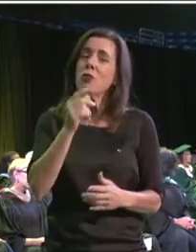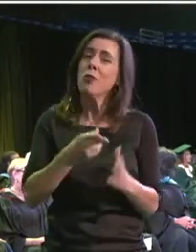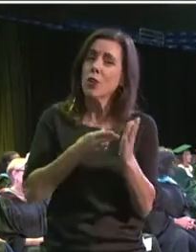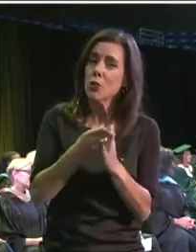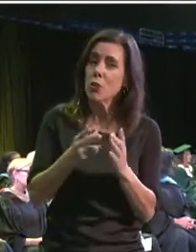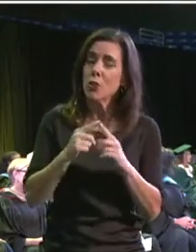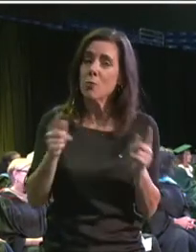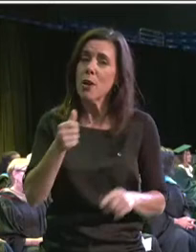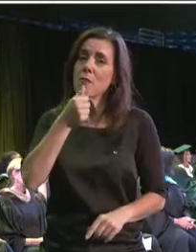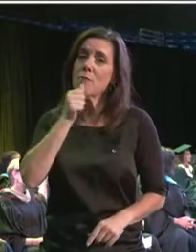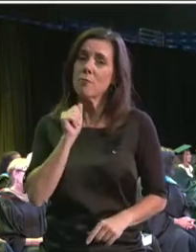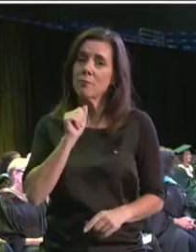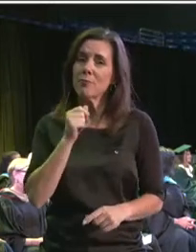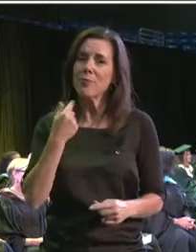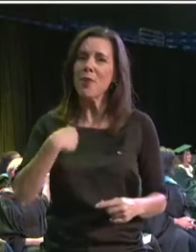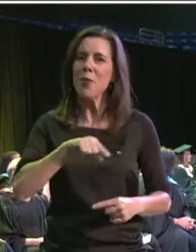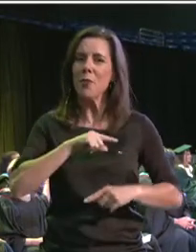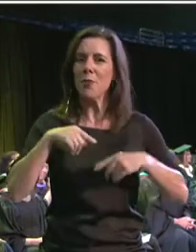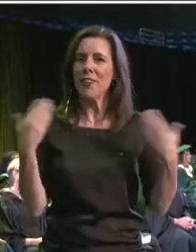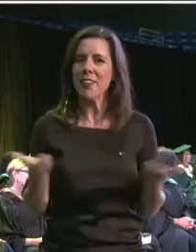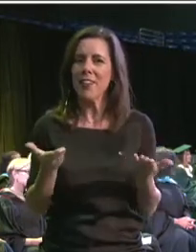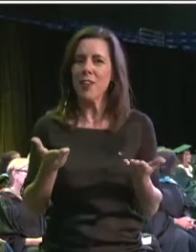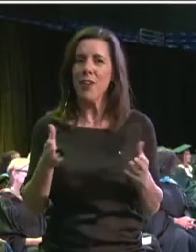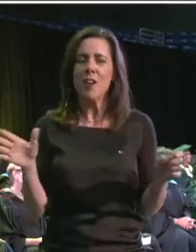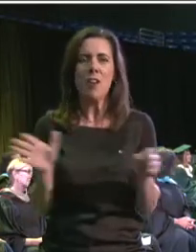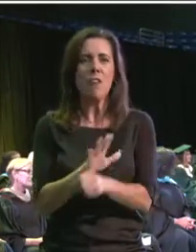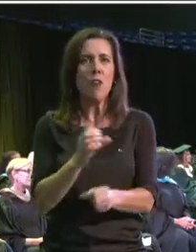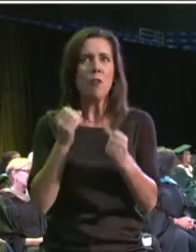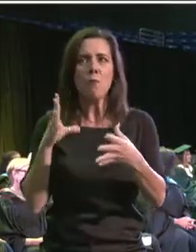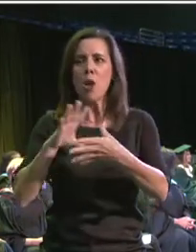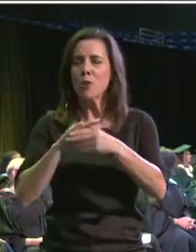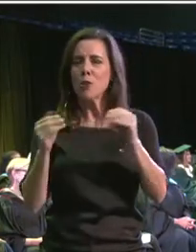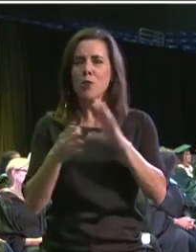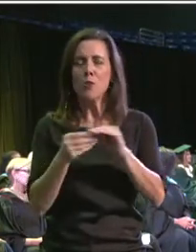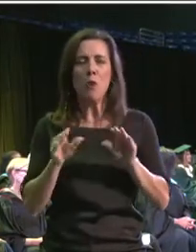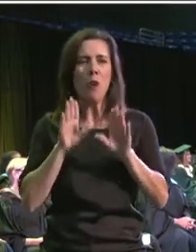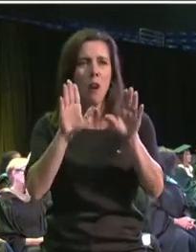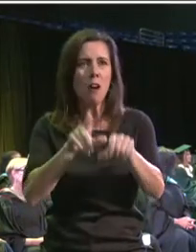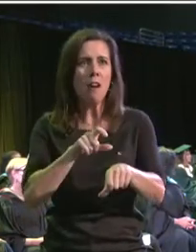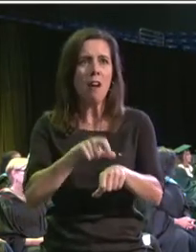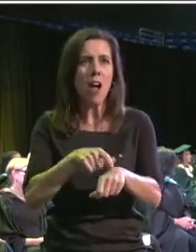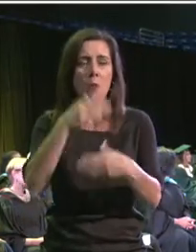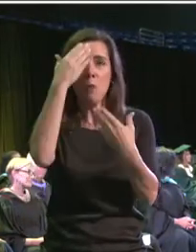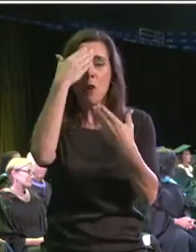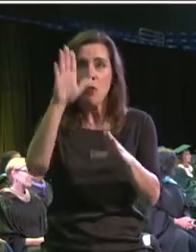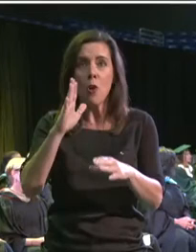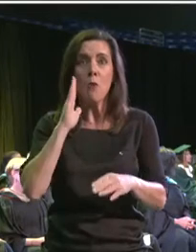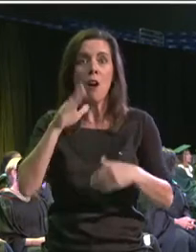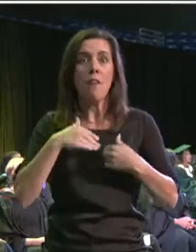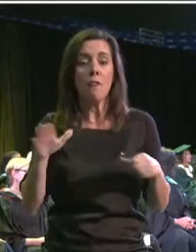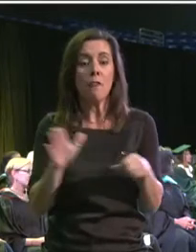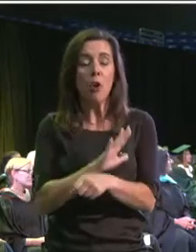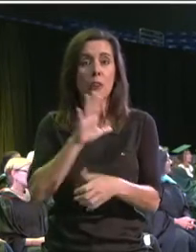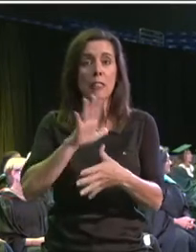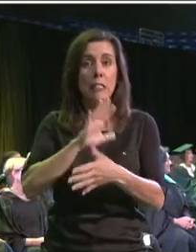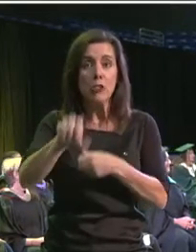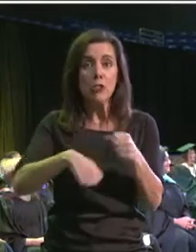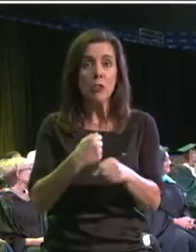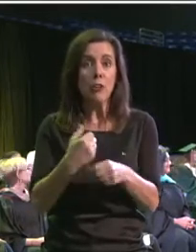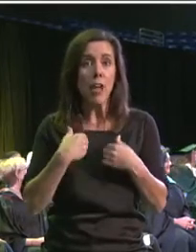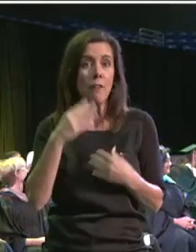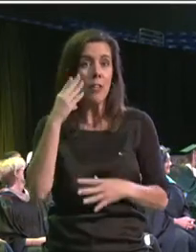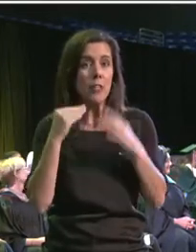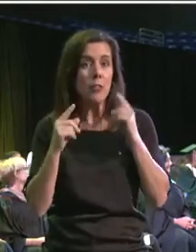made it. These seats are filled with so many different stories, so many unseen times where we didn't even know we would get a full senior year to get the experience, but